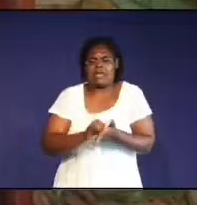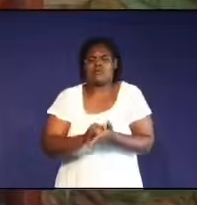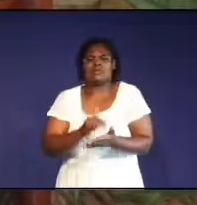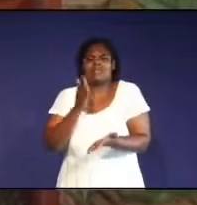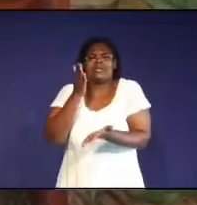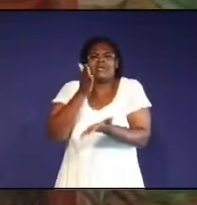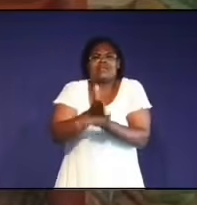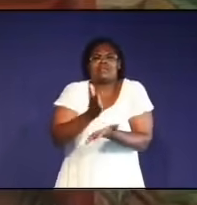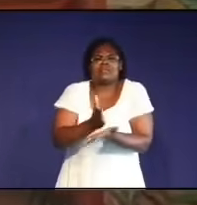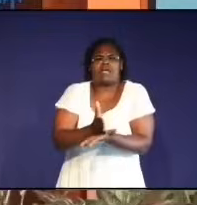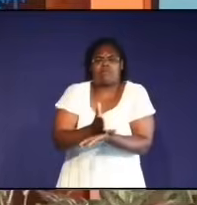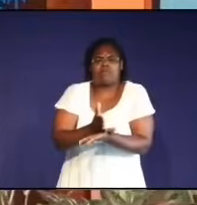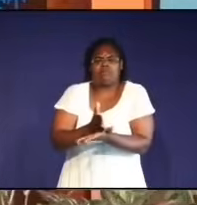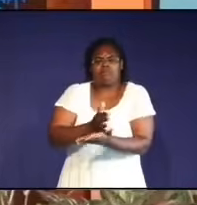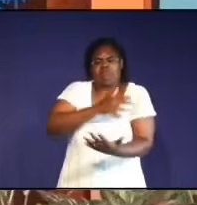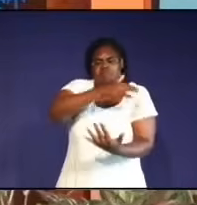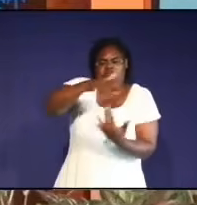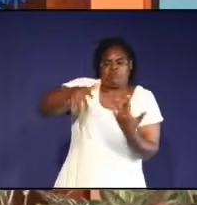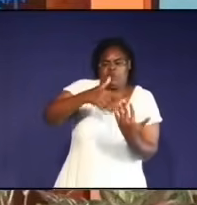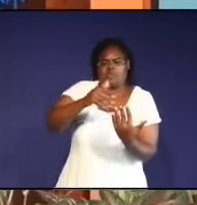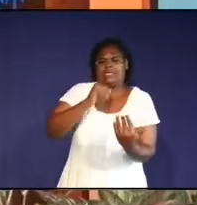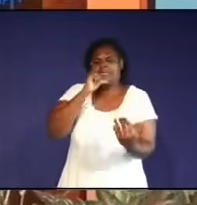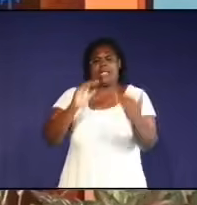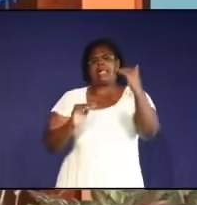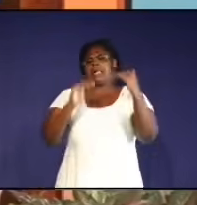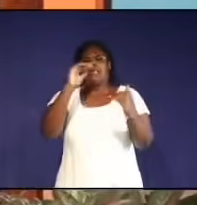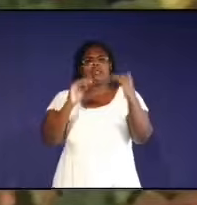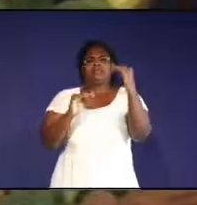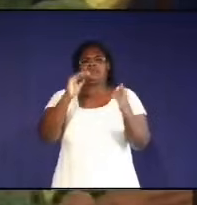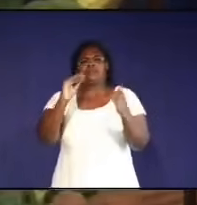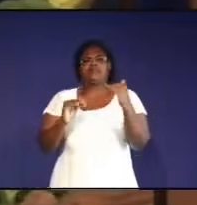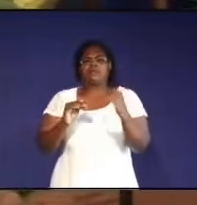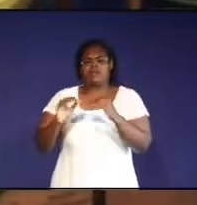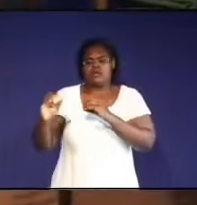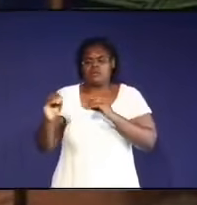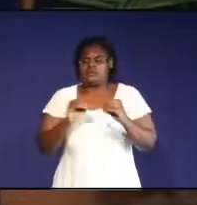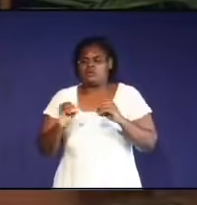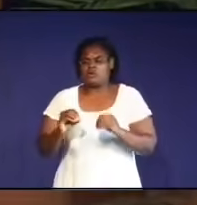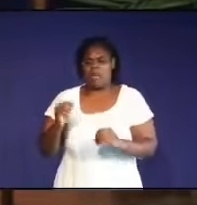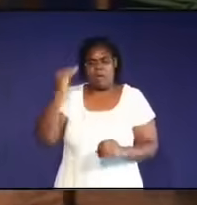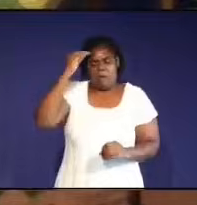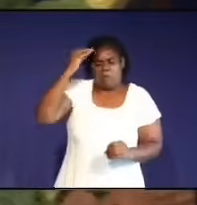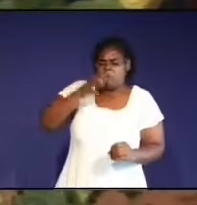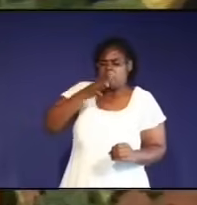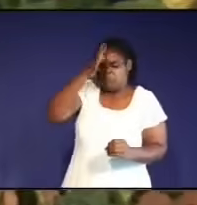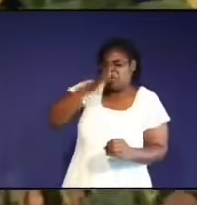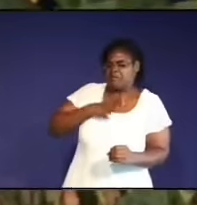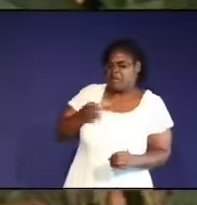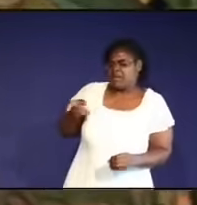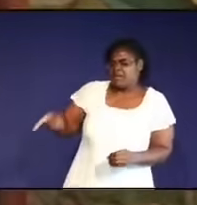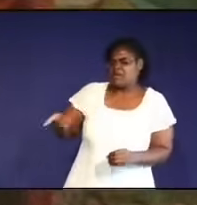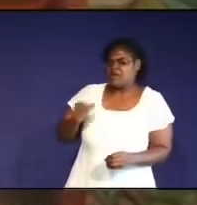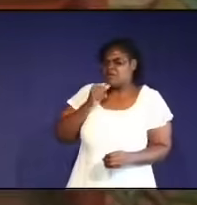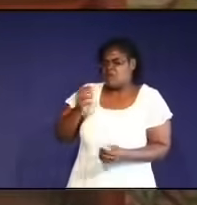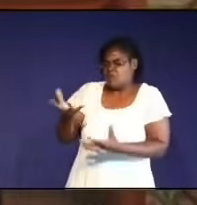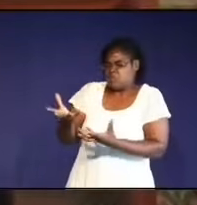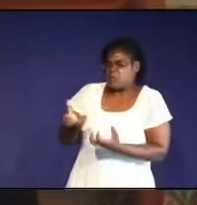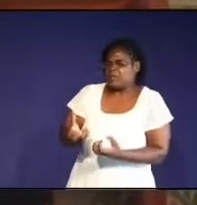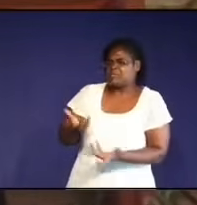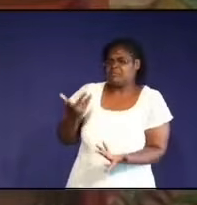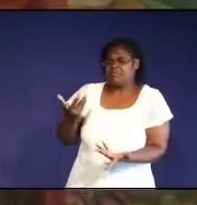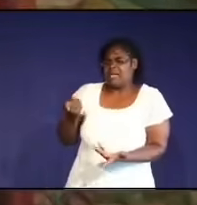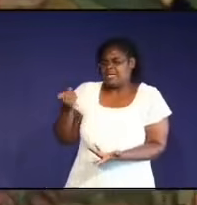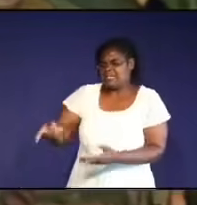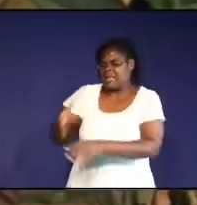there'll be no more social inequity, a desire that no more madman would die for want of trial in